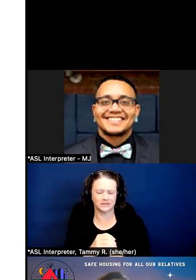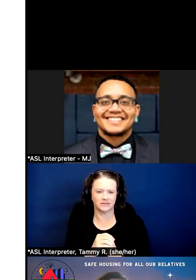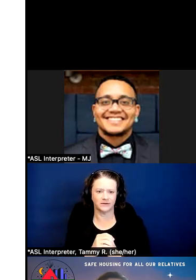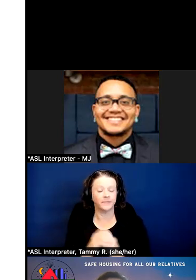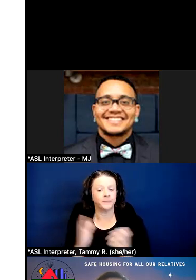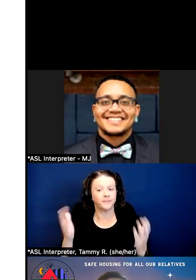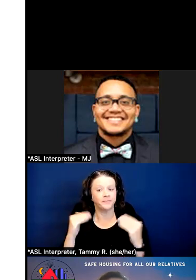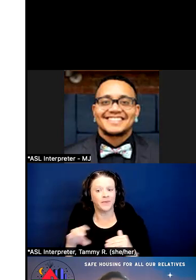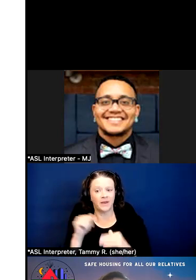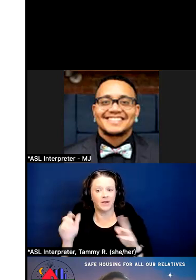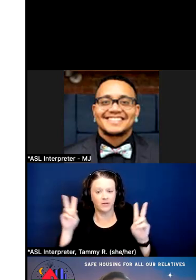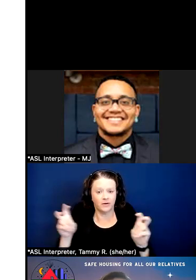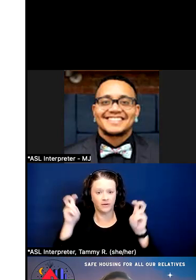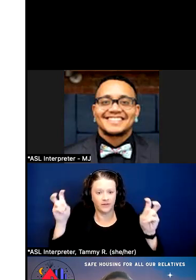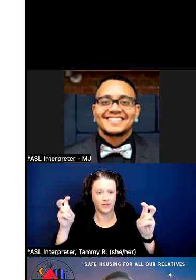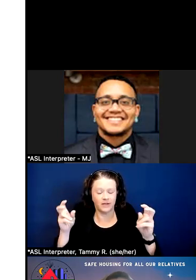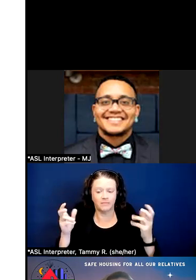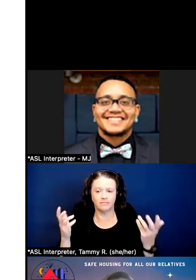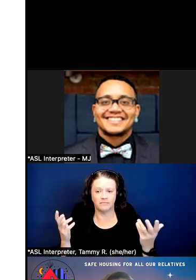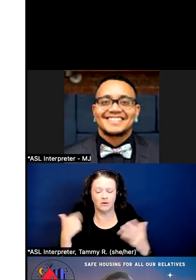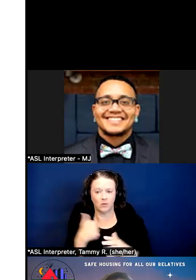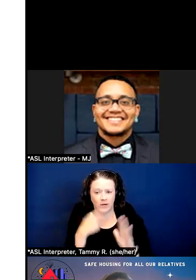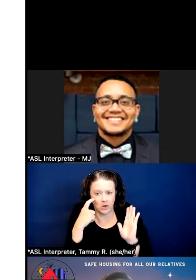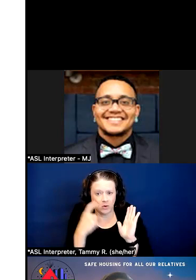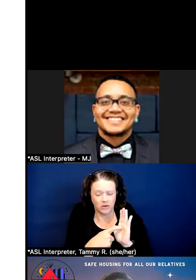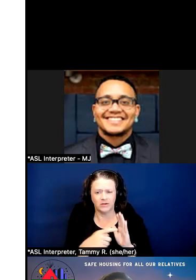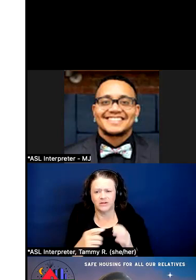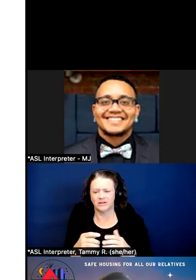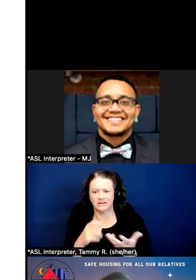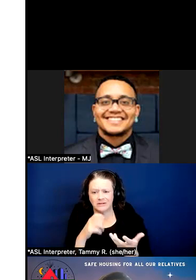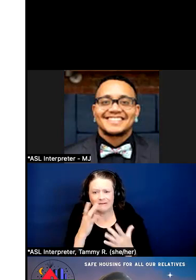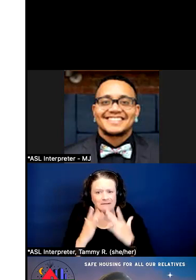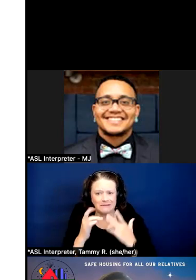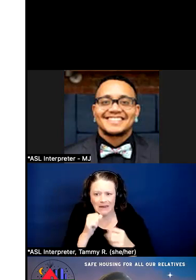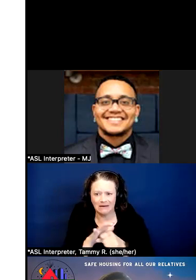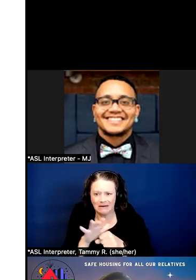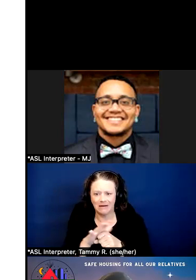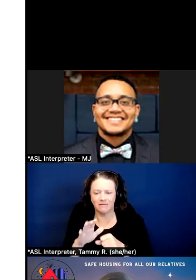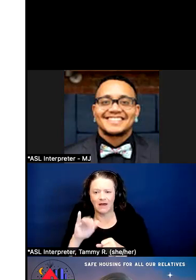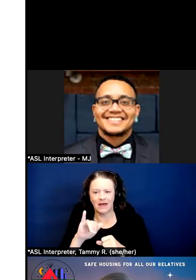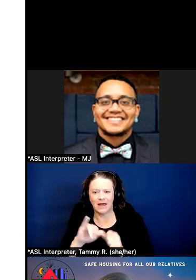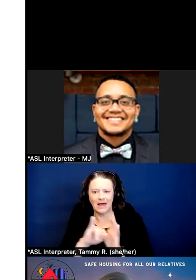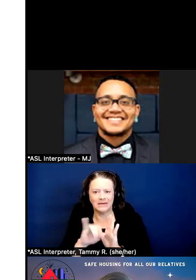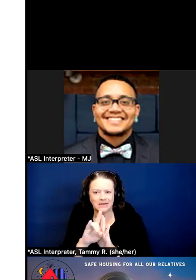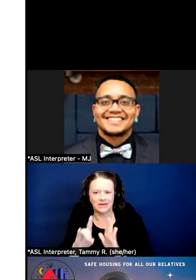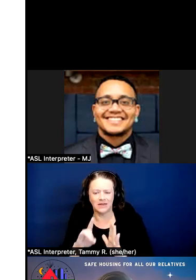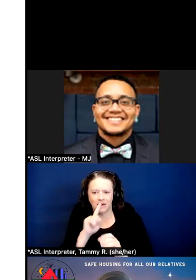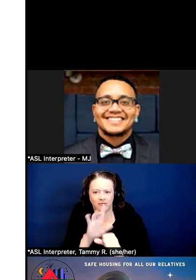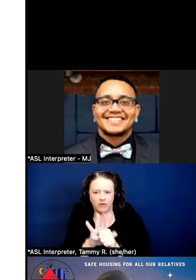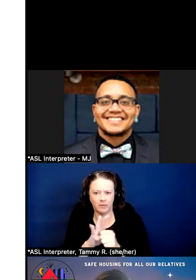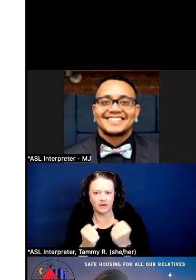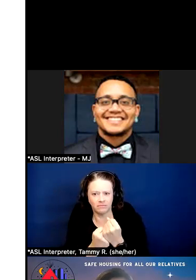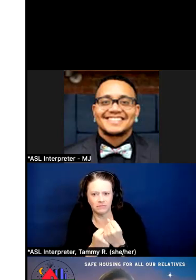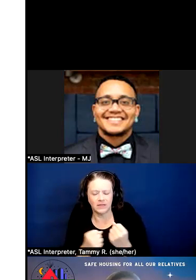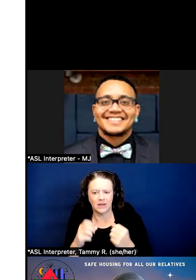Another theme that we noticed was that there was a lack of identity affirming spaces. This was pretty much